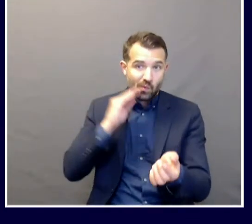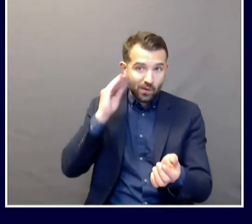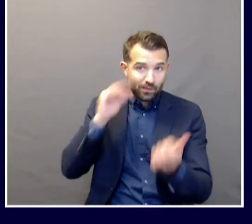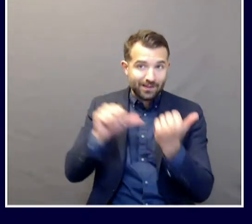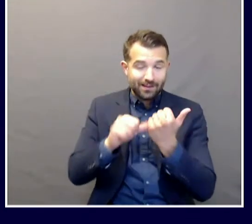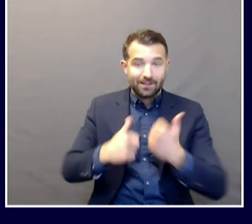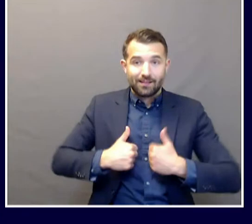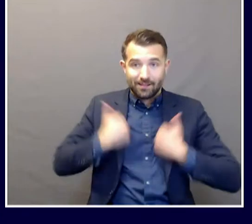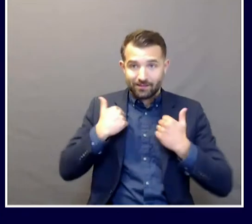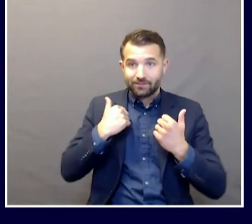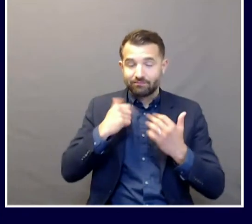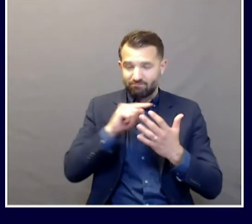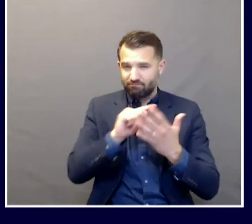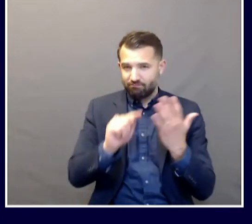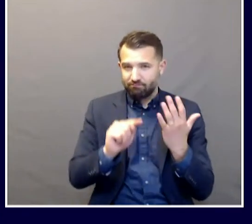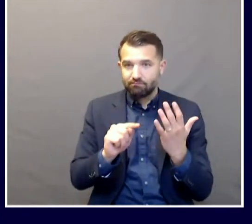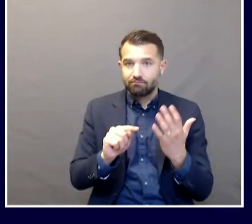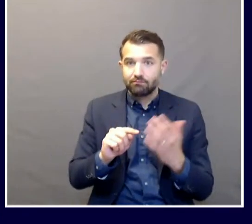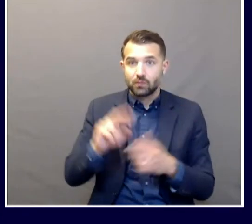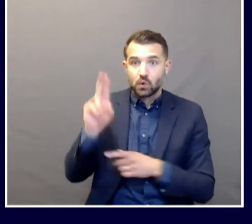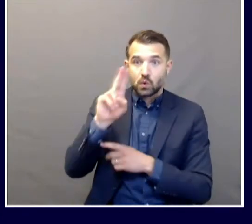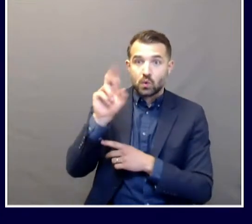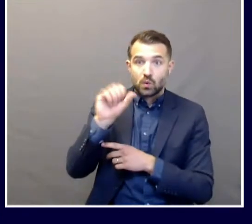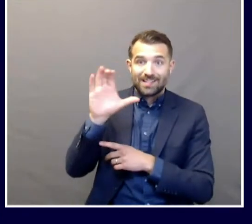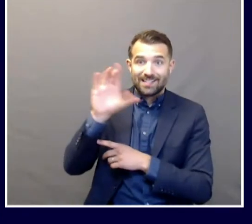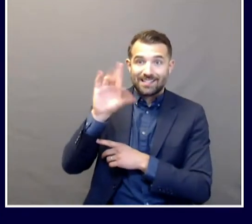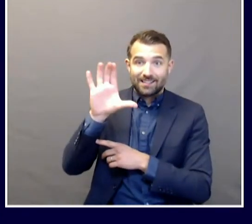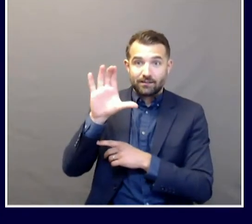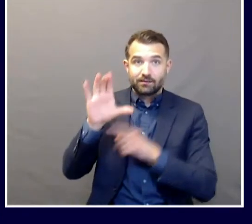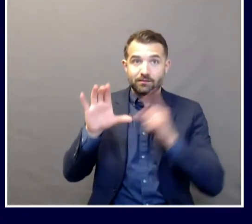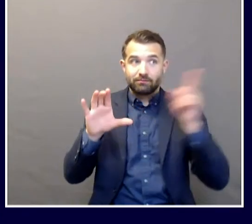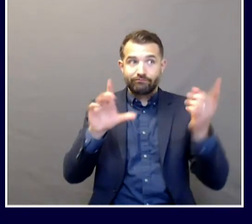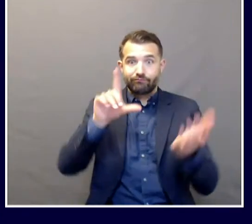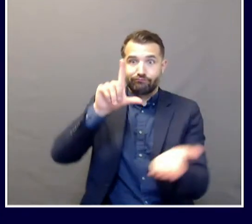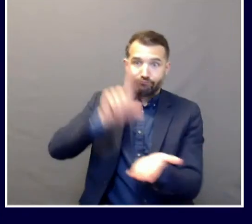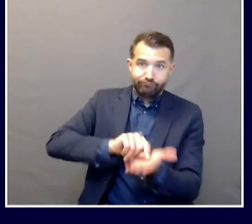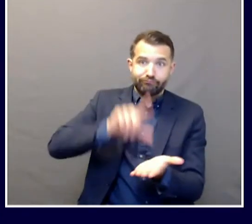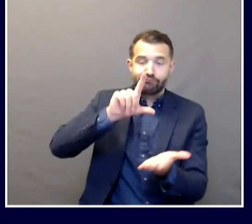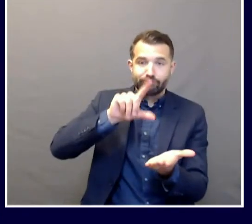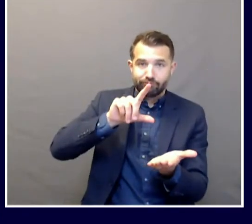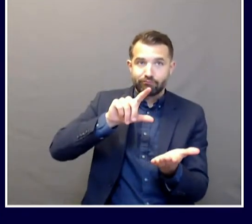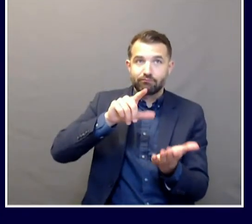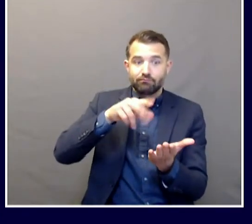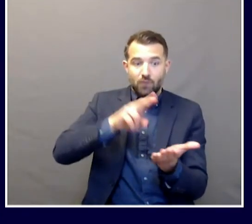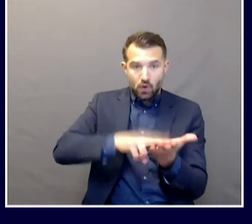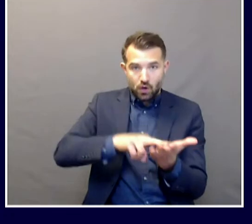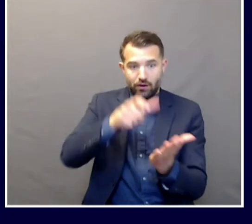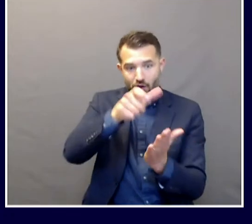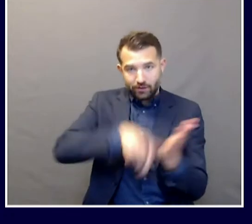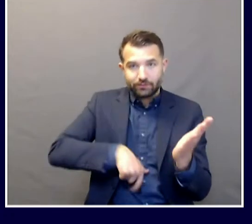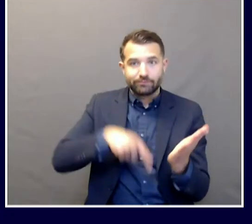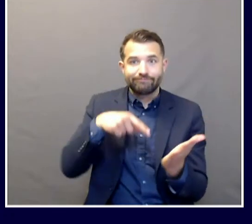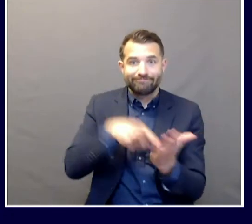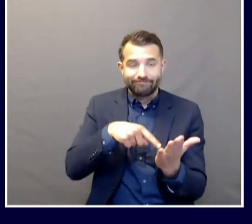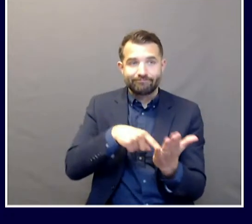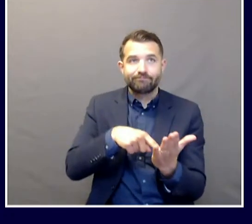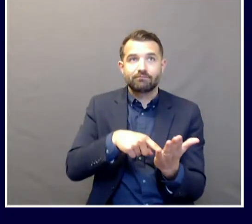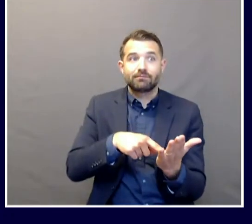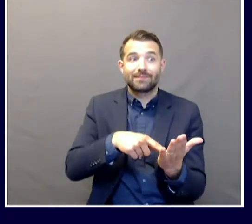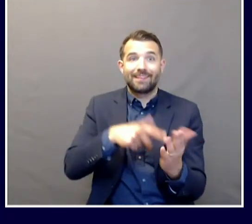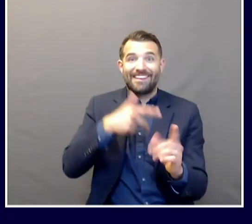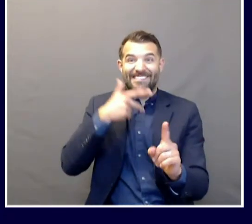CDC noted that the vaccines continue to meet, if not exceed,